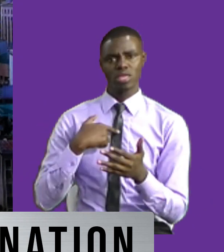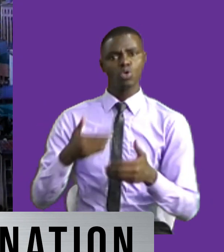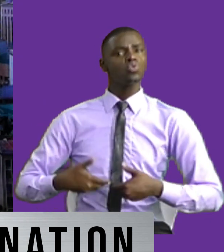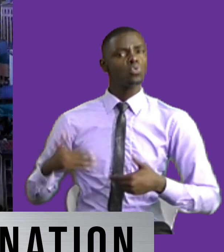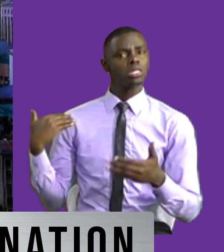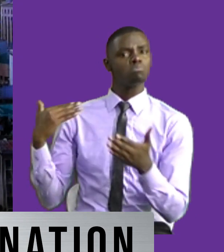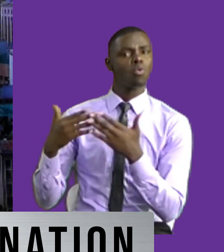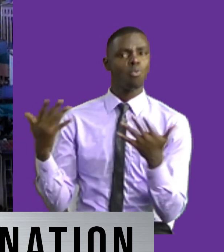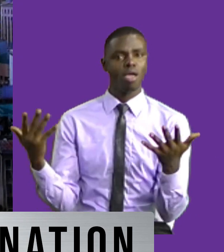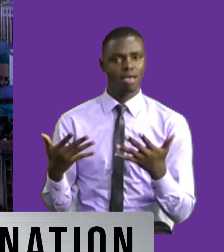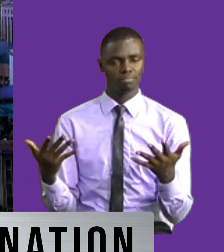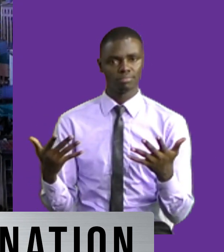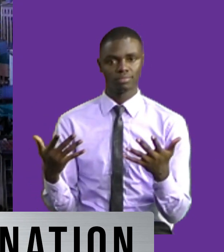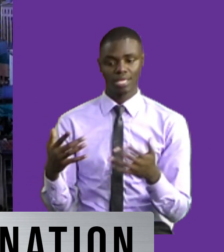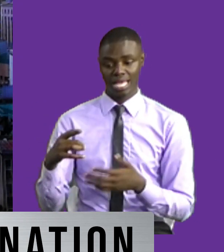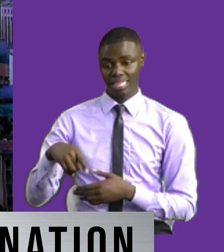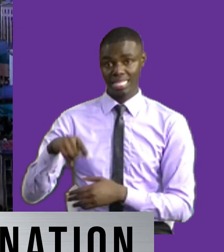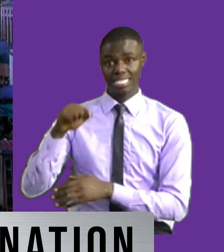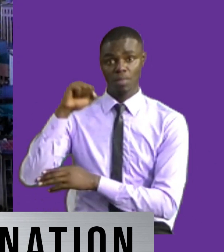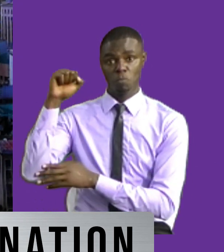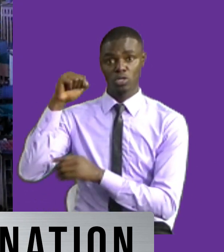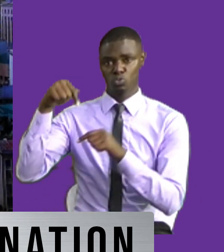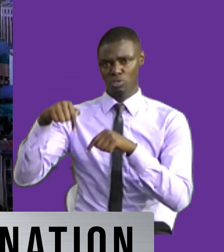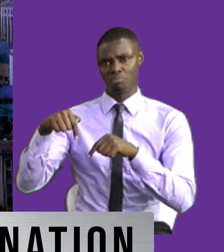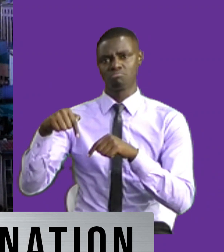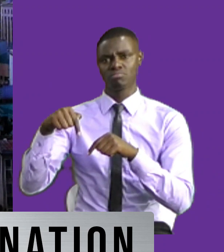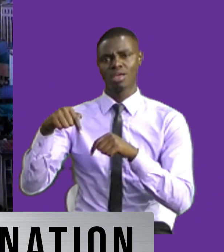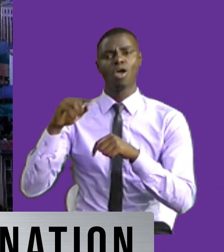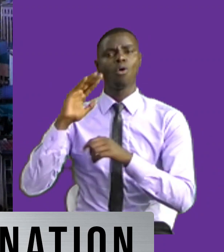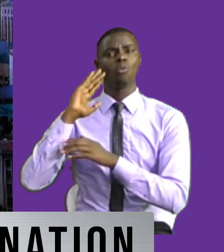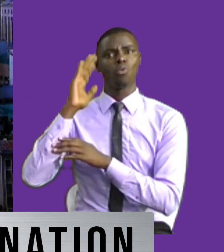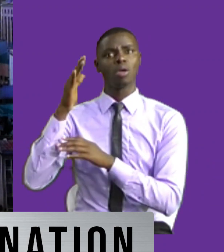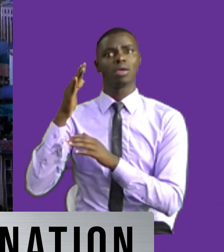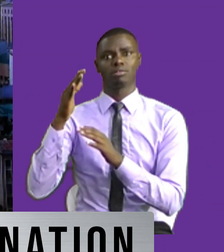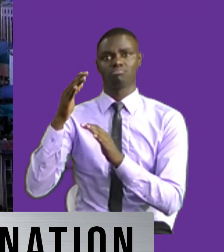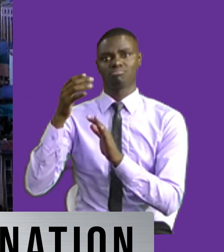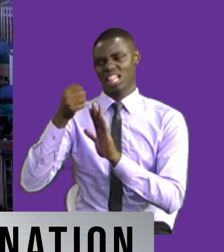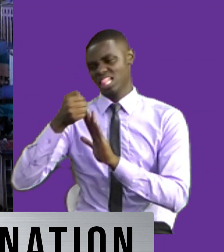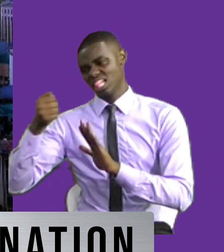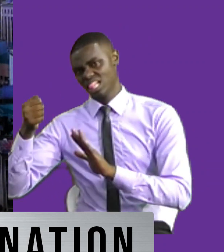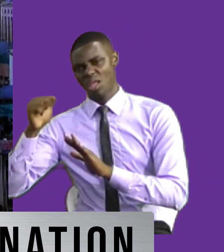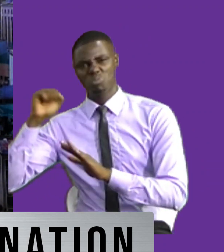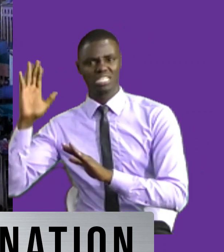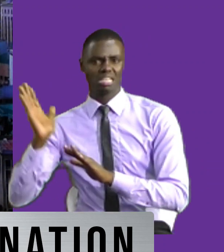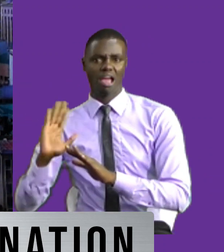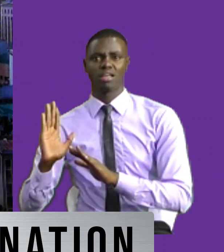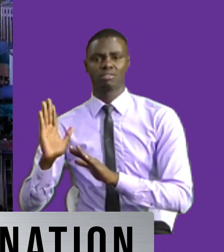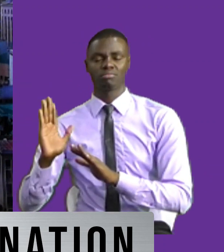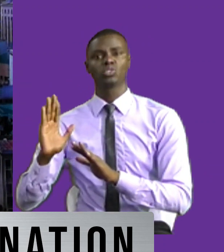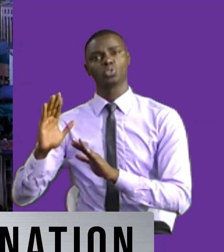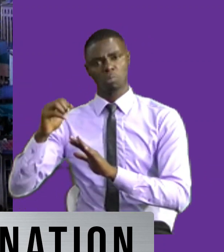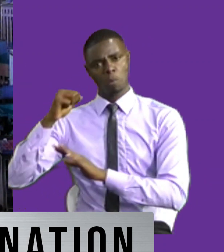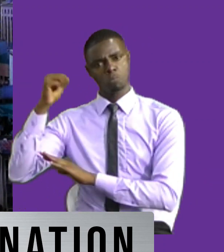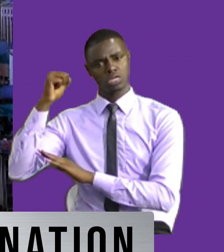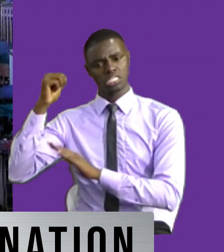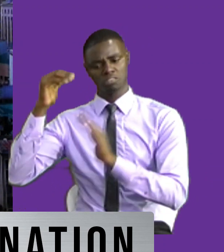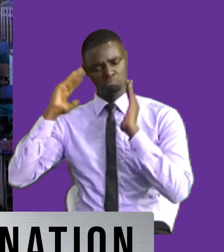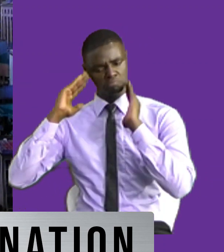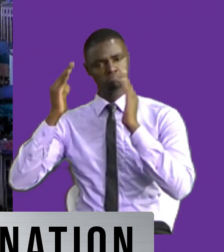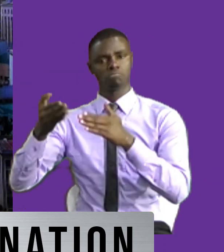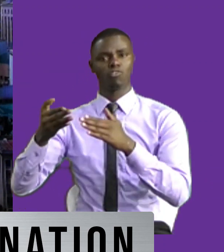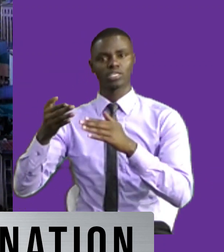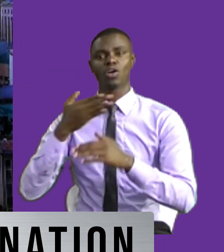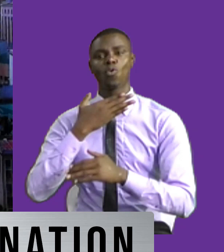now? And by the way, this is Politics Today, so we are not going to escape politics. To some extent, I would want your